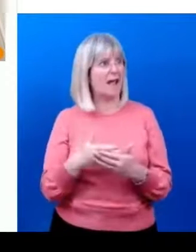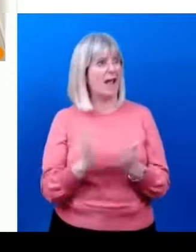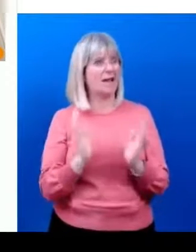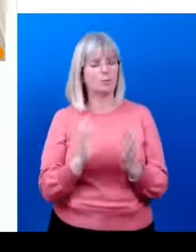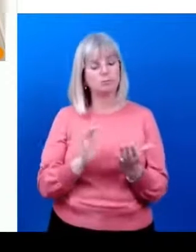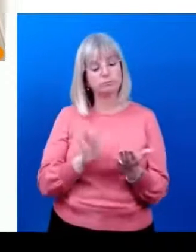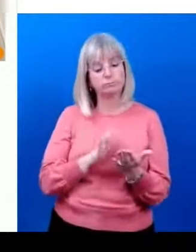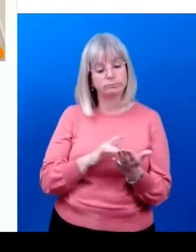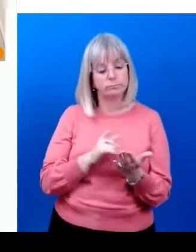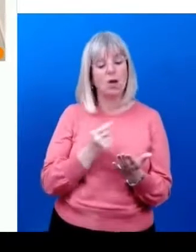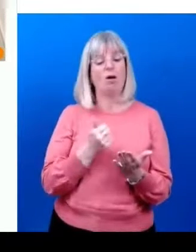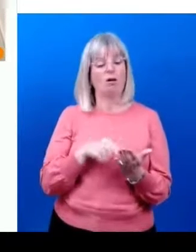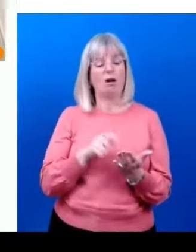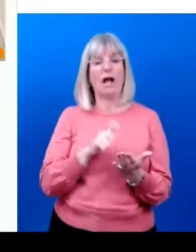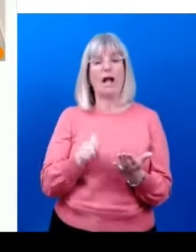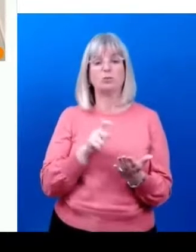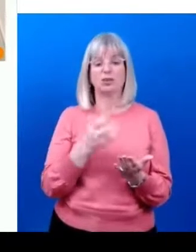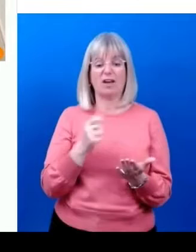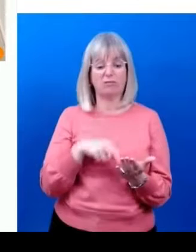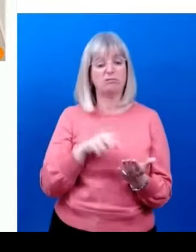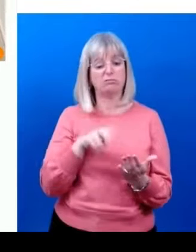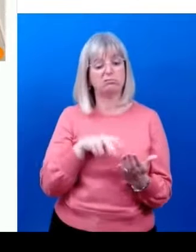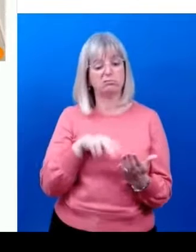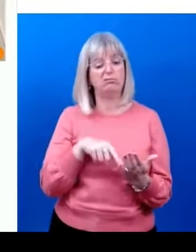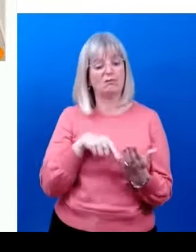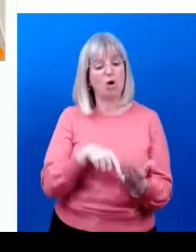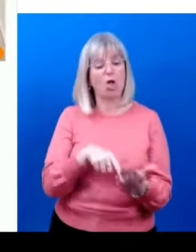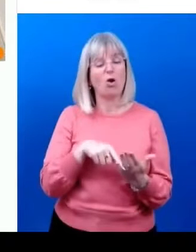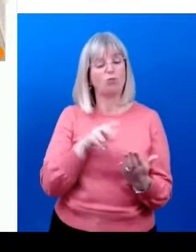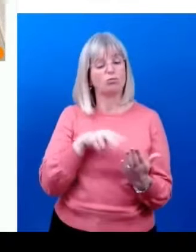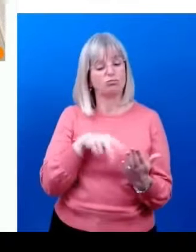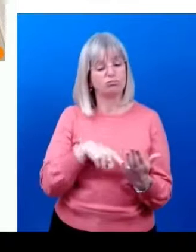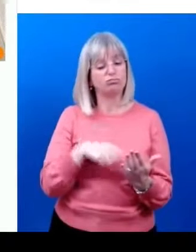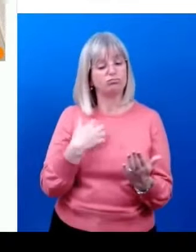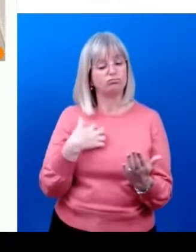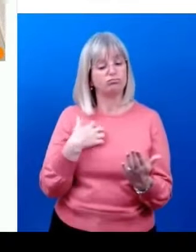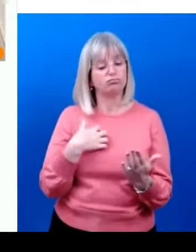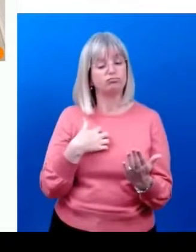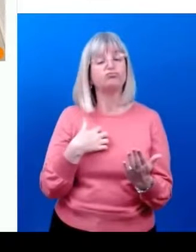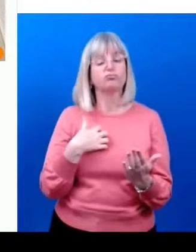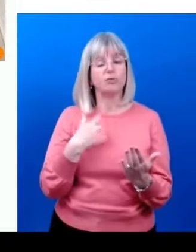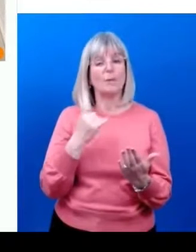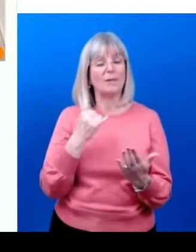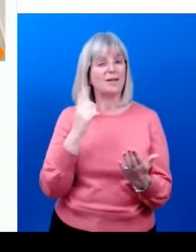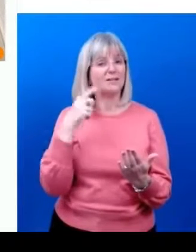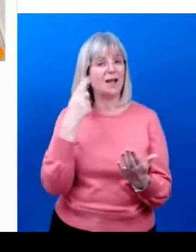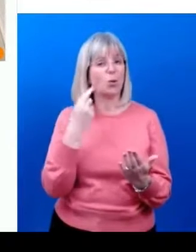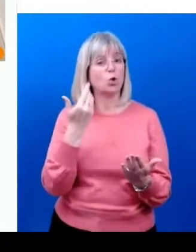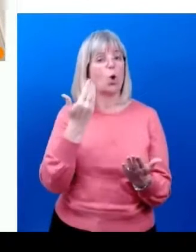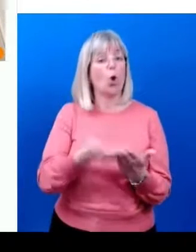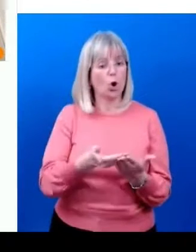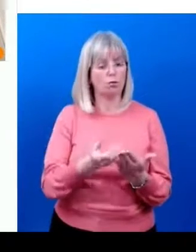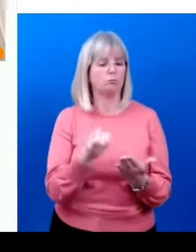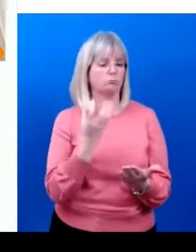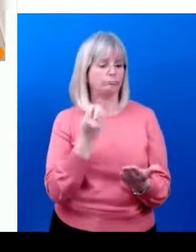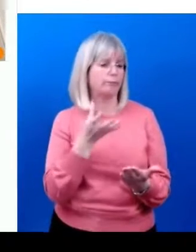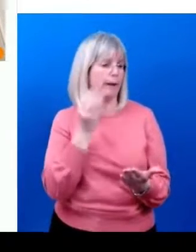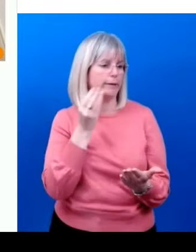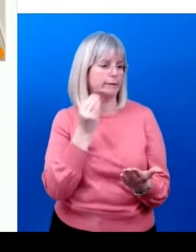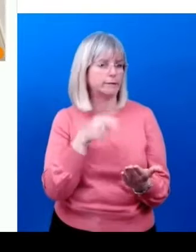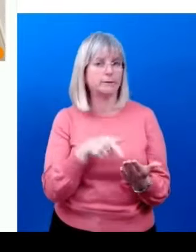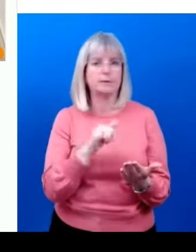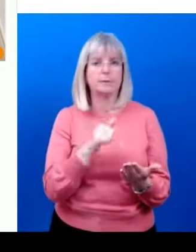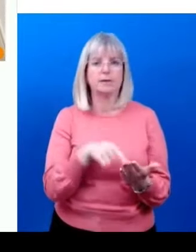that, I'll see what that's saying, and if I'm interested, I might turn the sound on. You know, it's all those kind of questions. So it goes